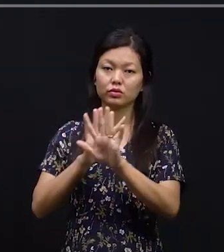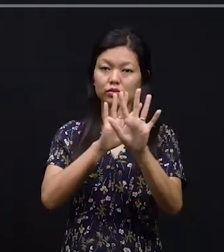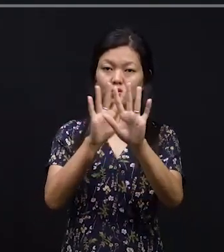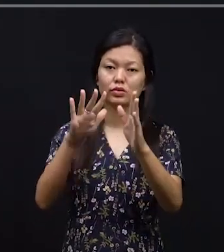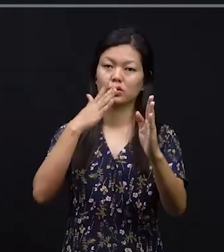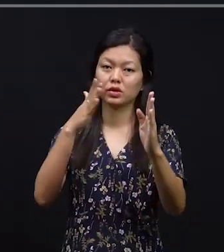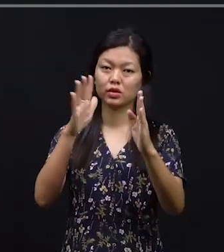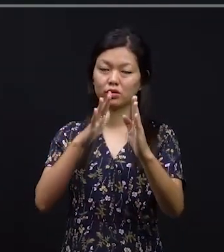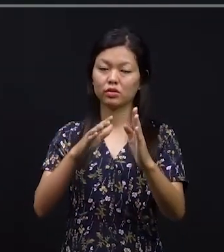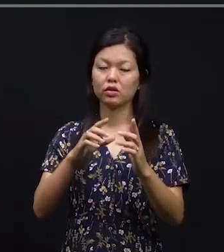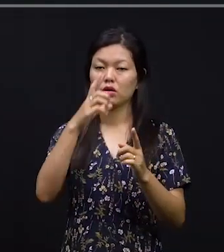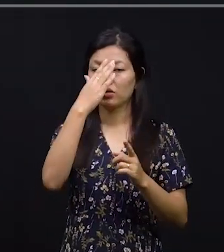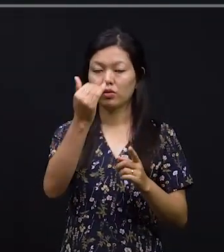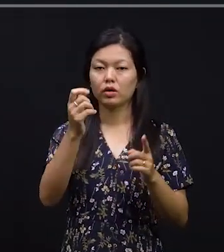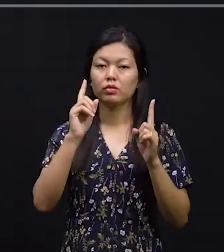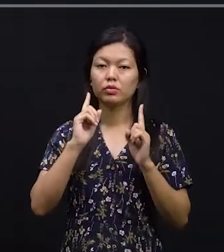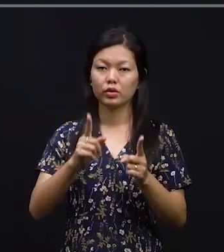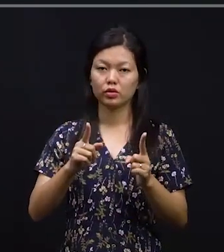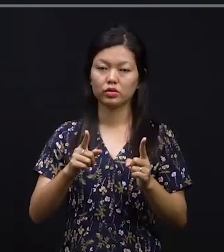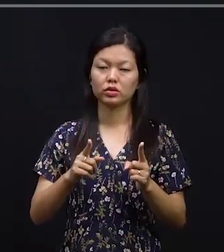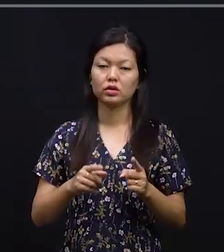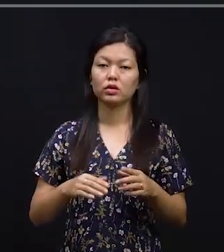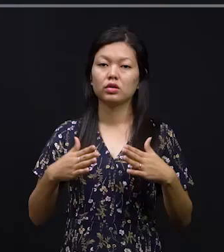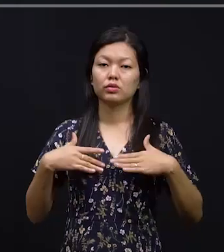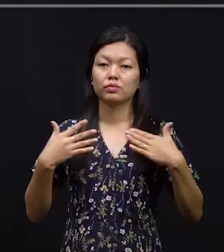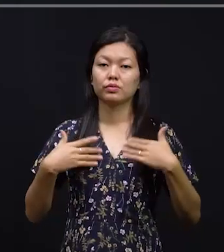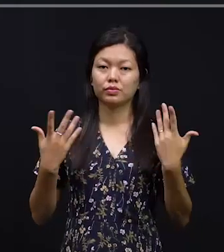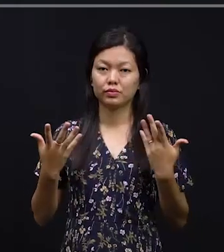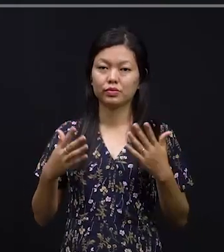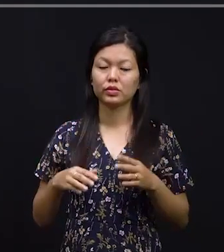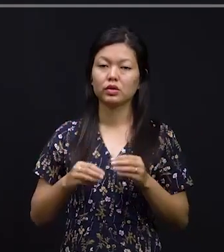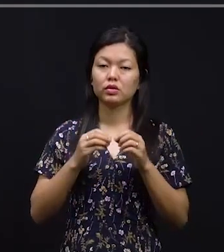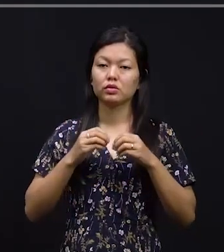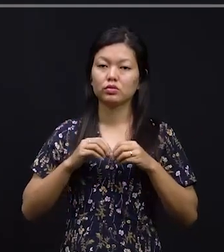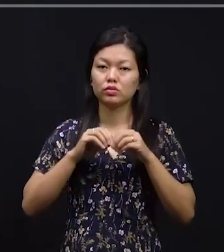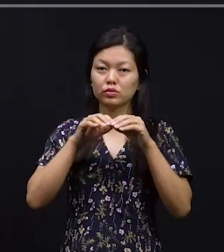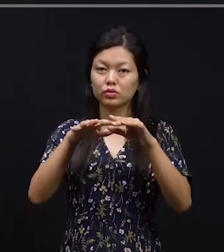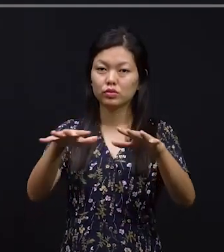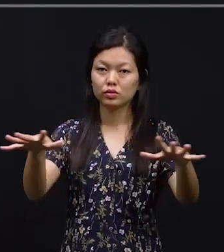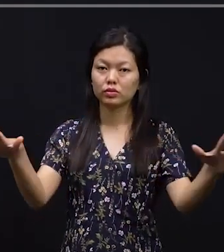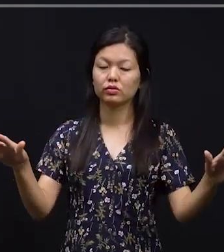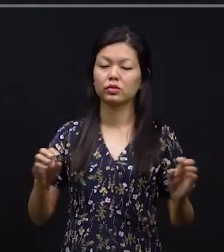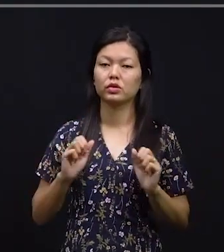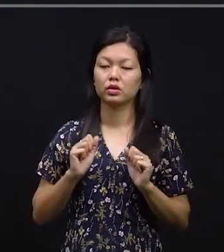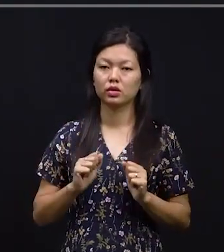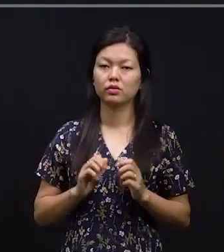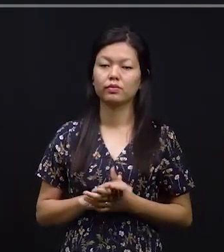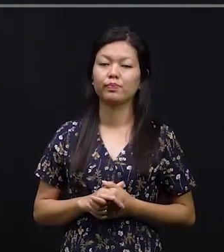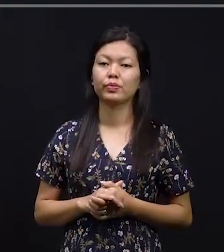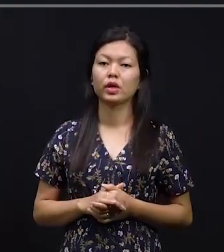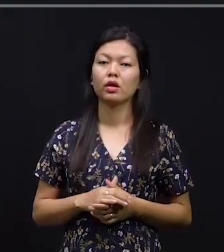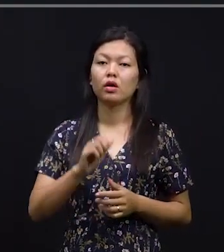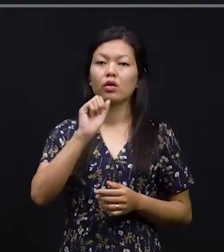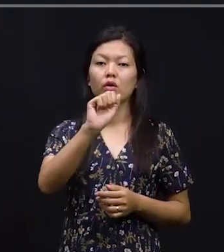joy. Though people might be viewing it in other sense, I want you to know that it is our duty to go for carols,